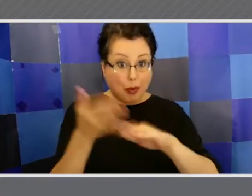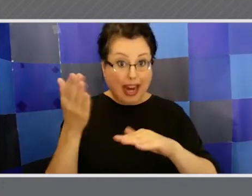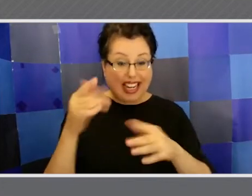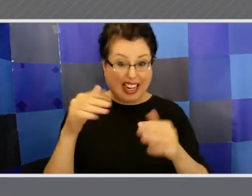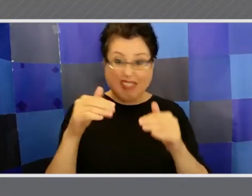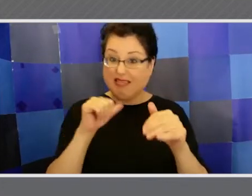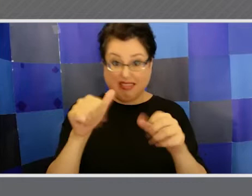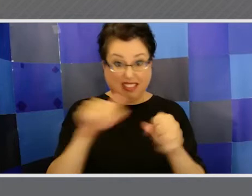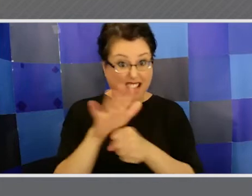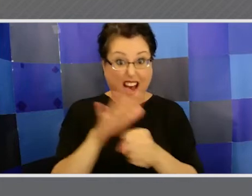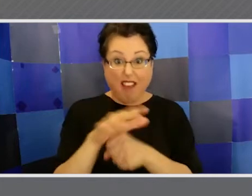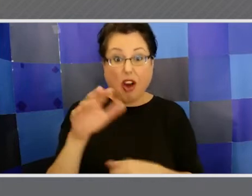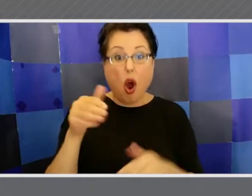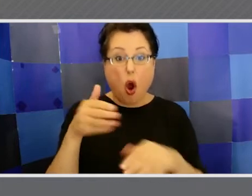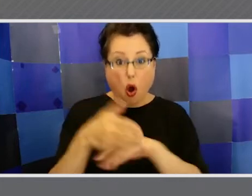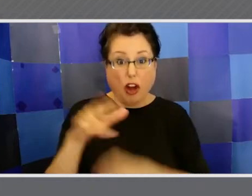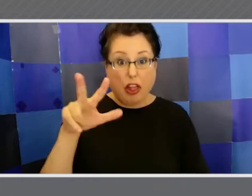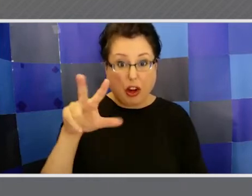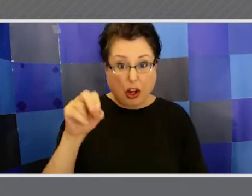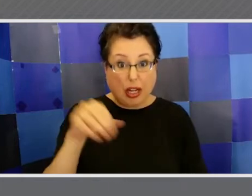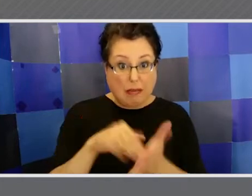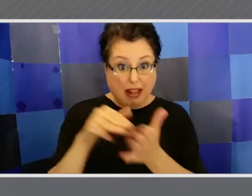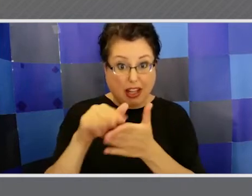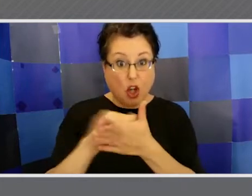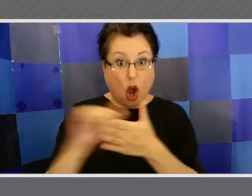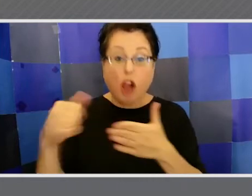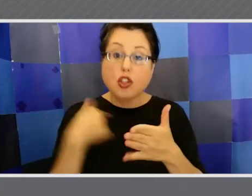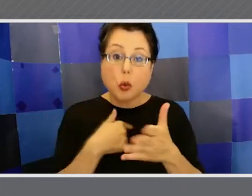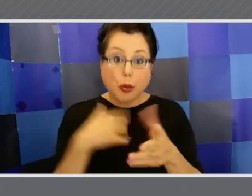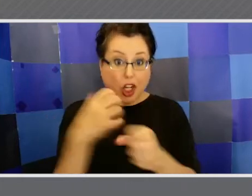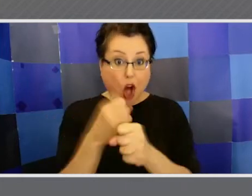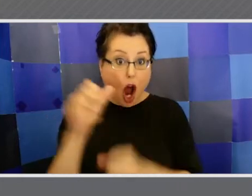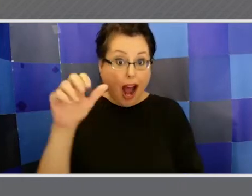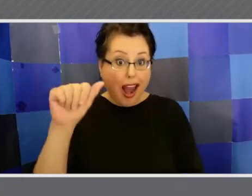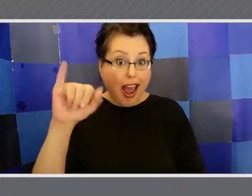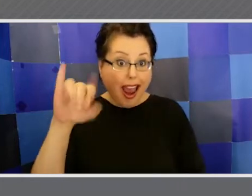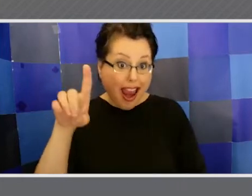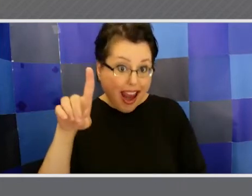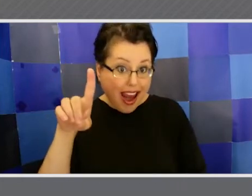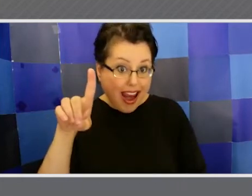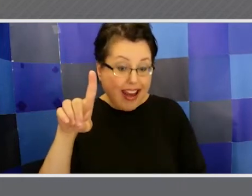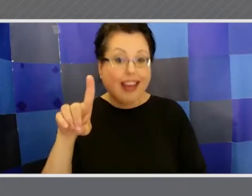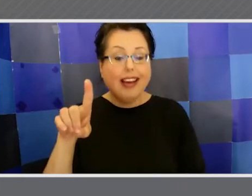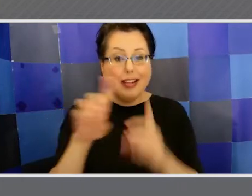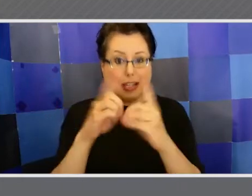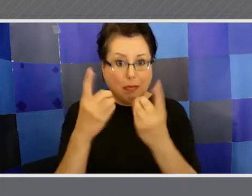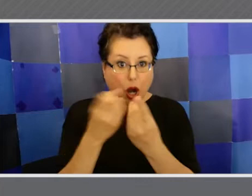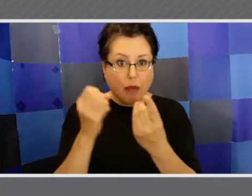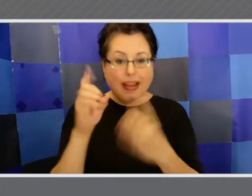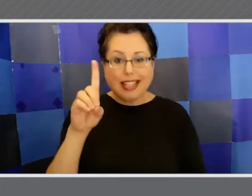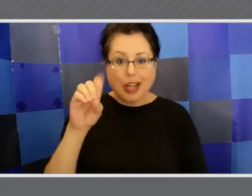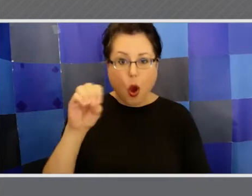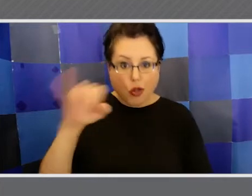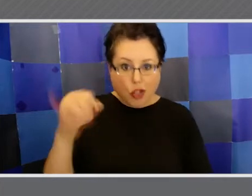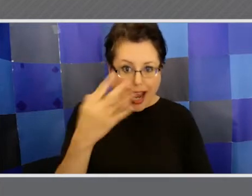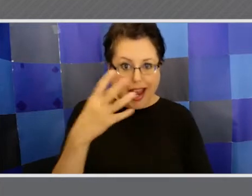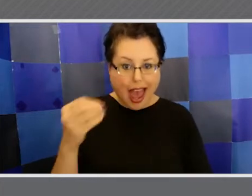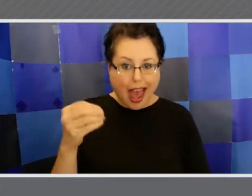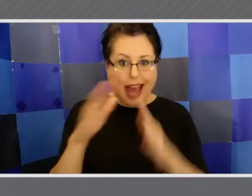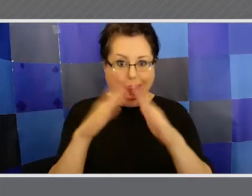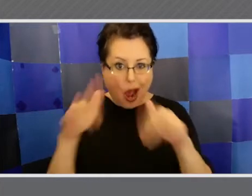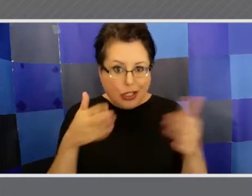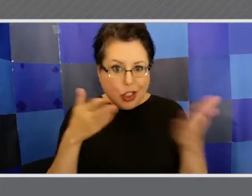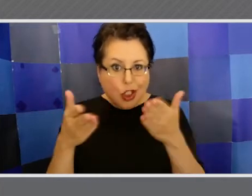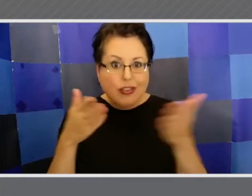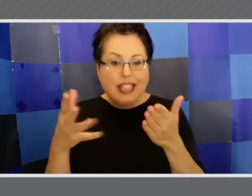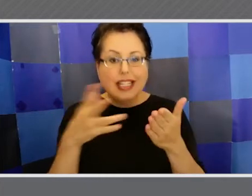fiscal year. We did receive some aid. The Department of Justice, Health and Human Services, and Housing and Urban Development all